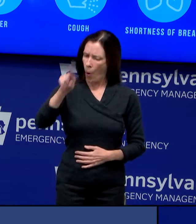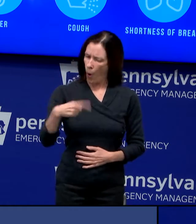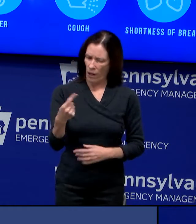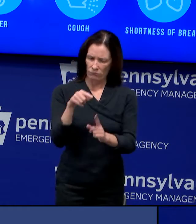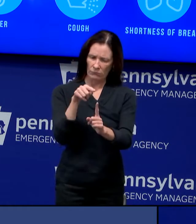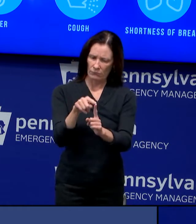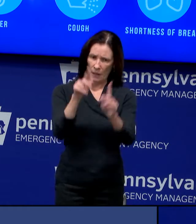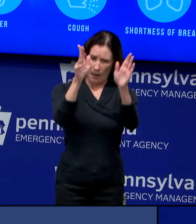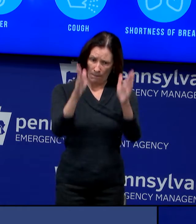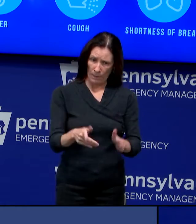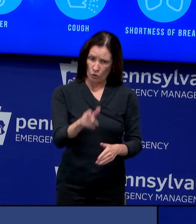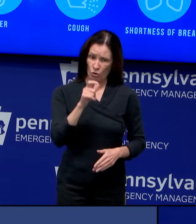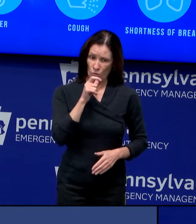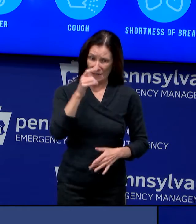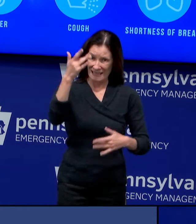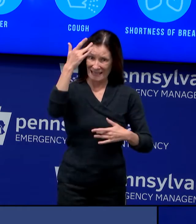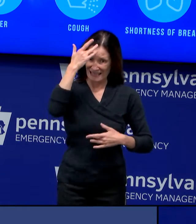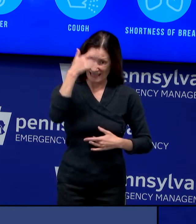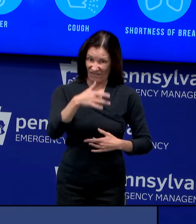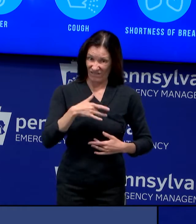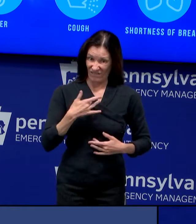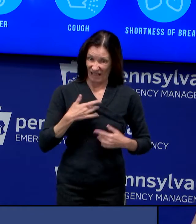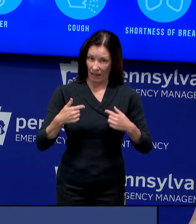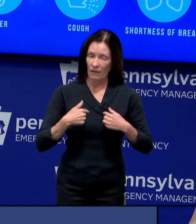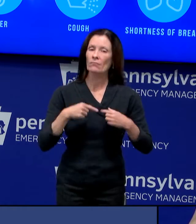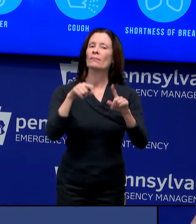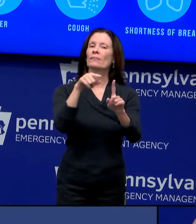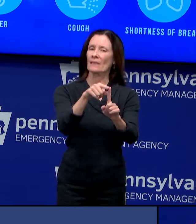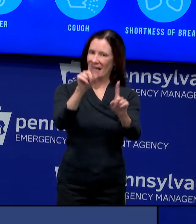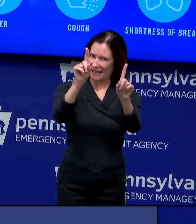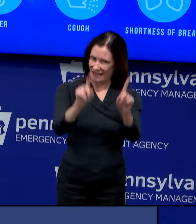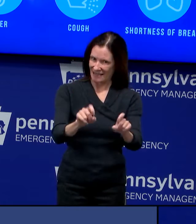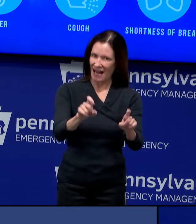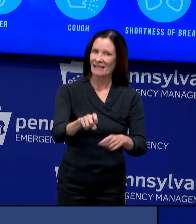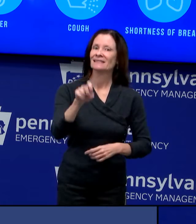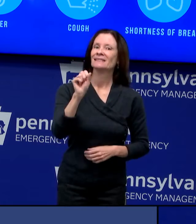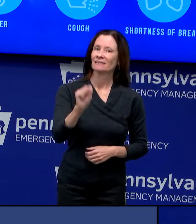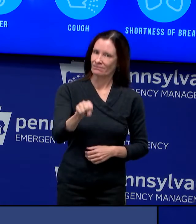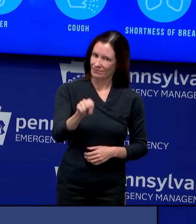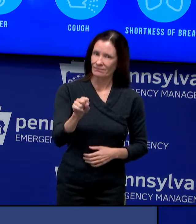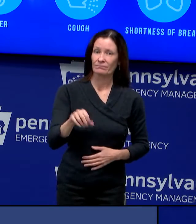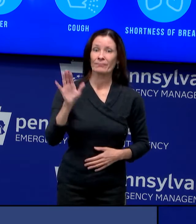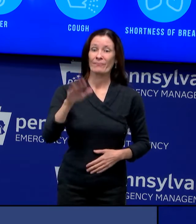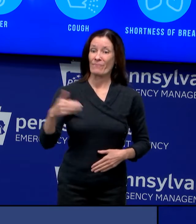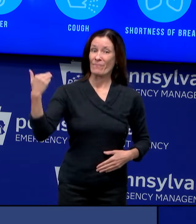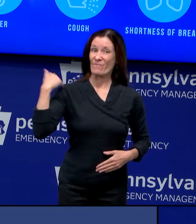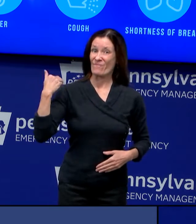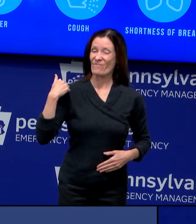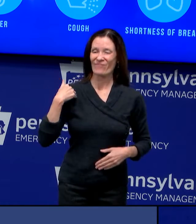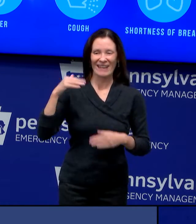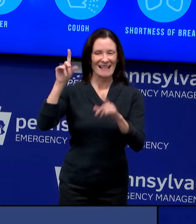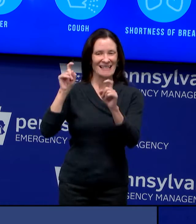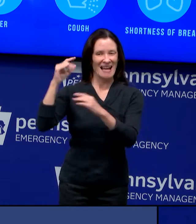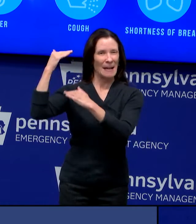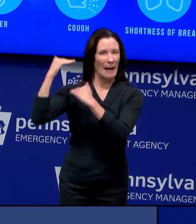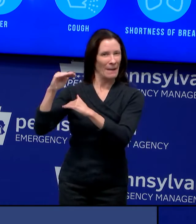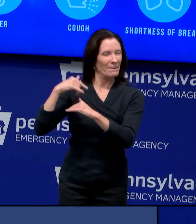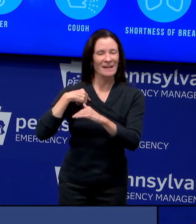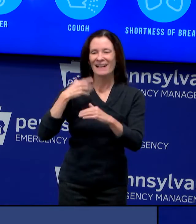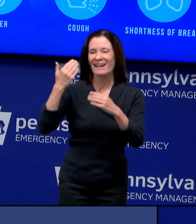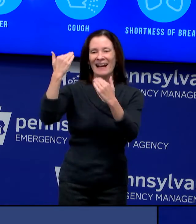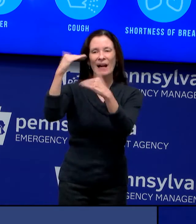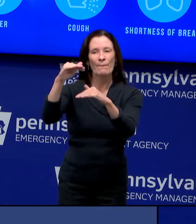standards in terms of who would be tested. Previously, we were prioritizing those that were healthcare